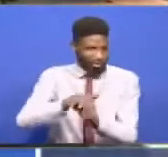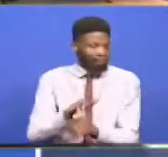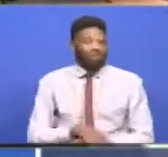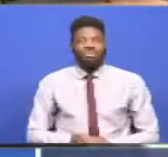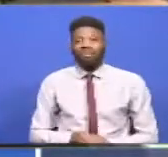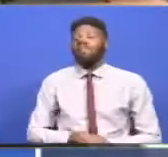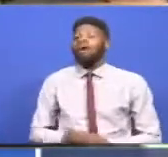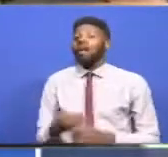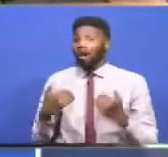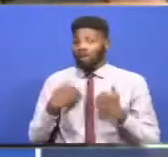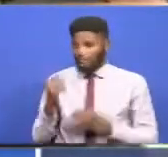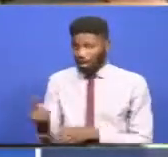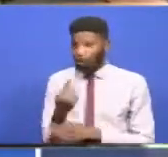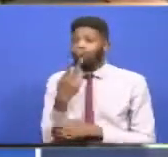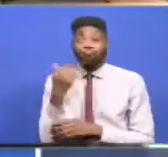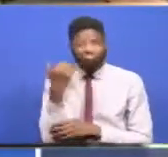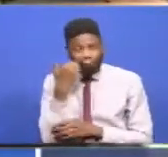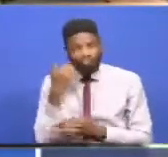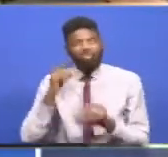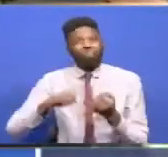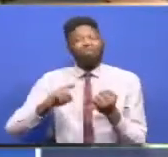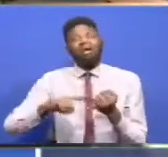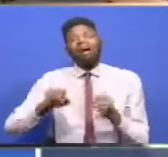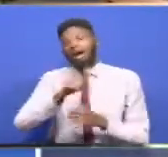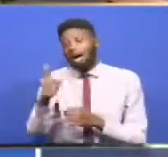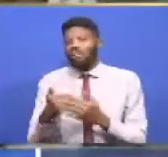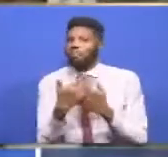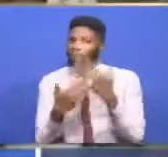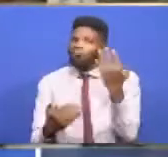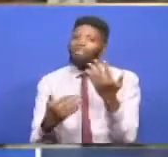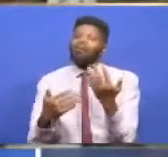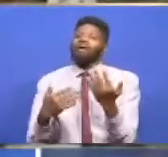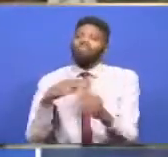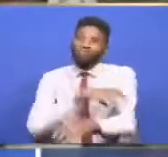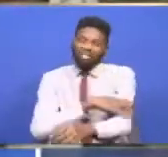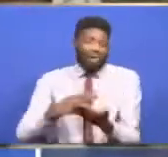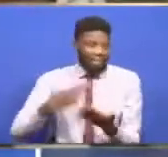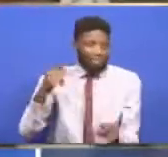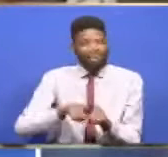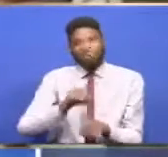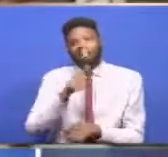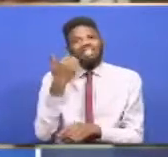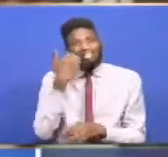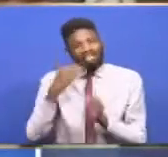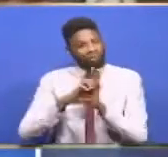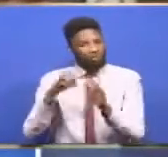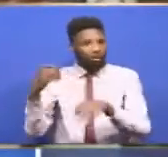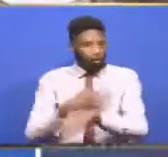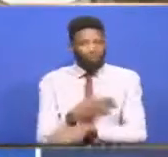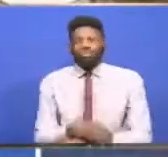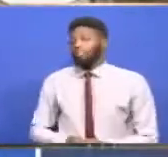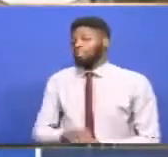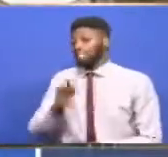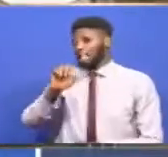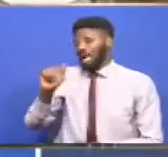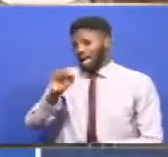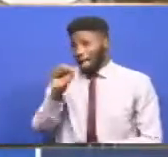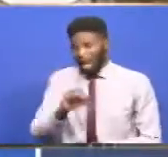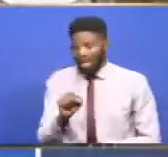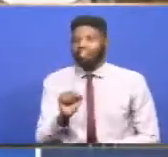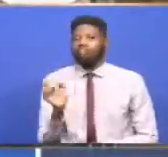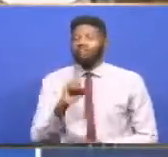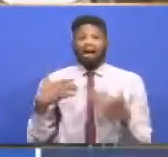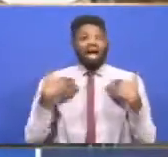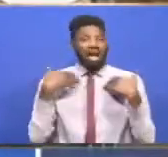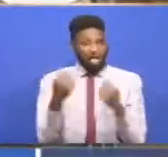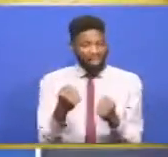then hypertension, then other conditions including cancer. Health Chief Administrative Secretary Dr. Rashid Aman calling on